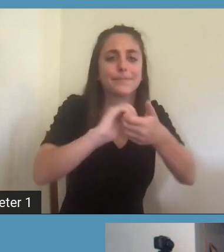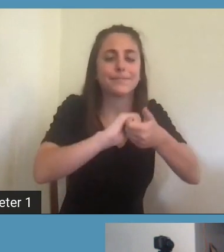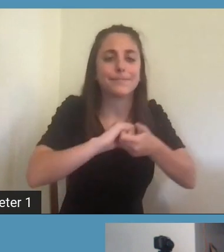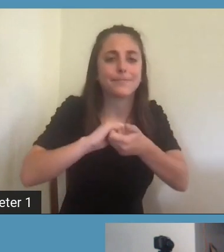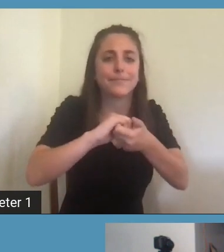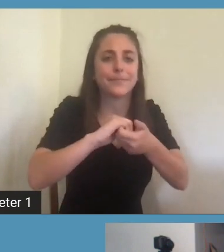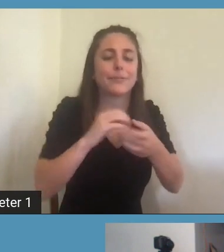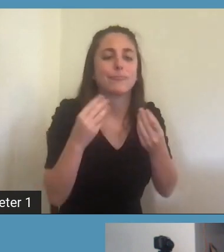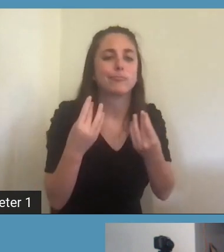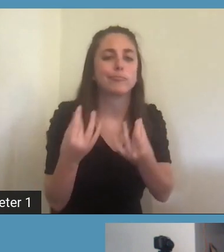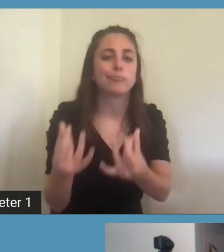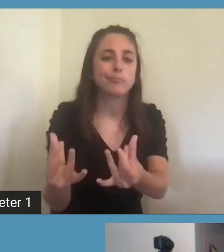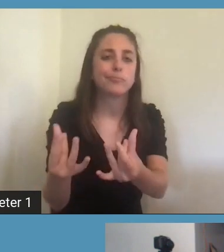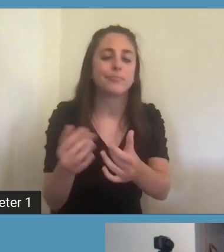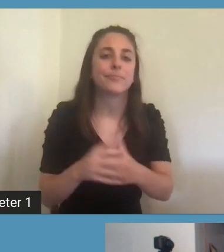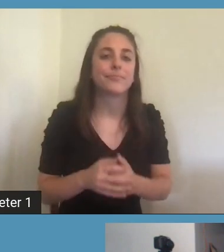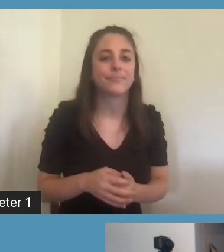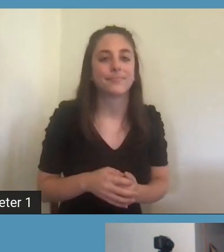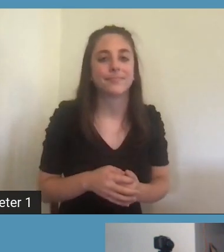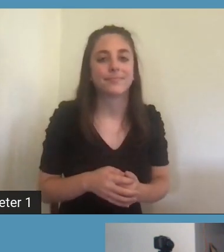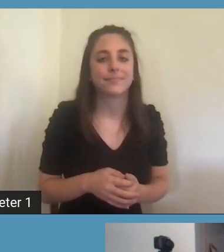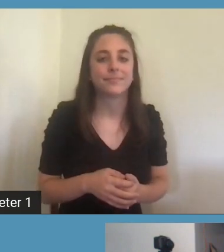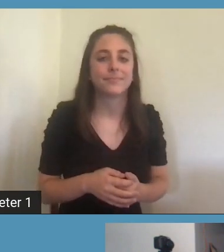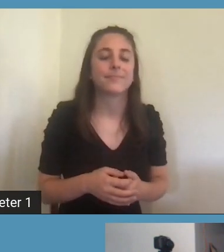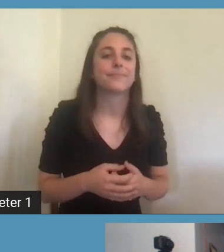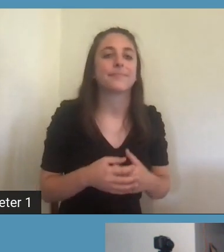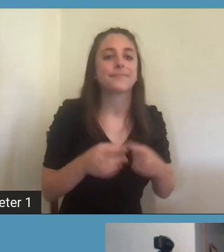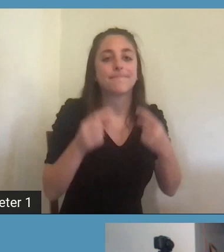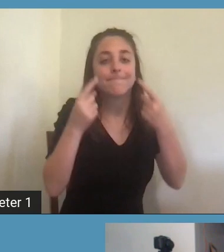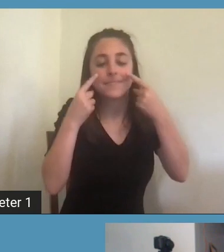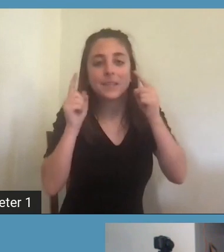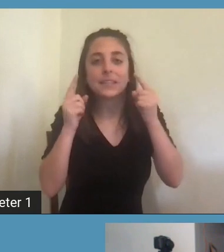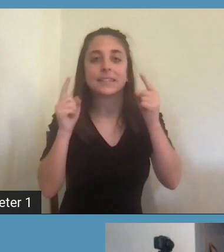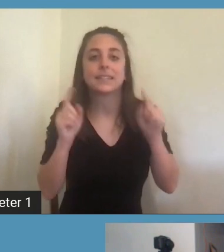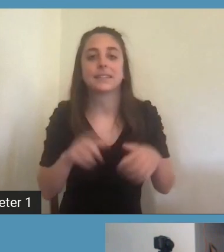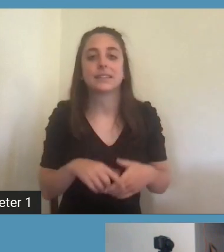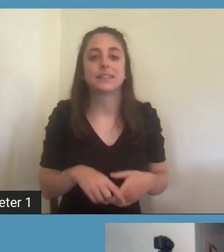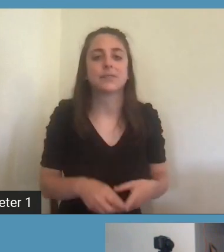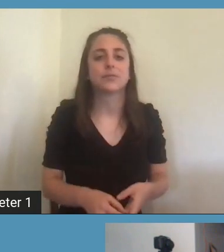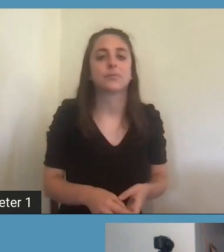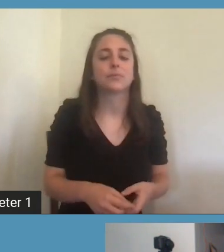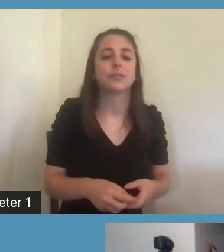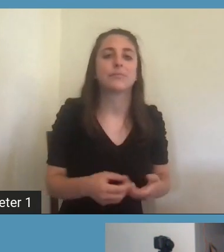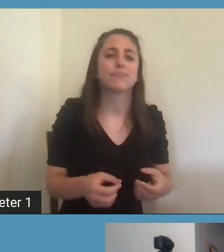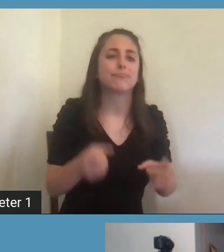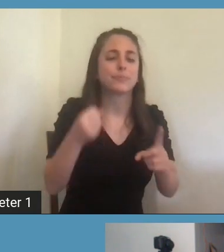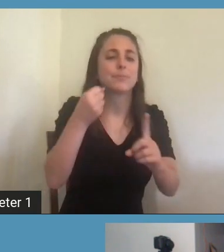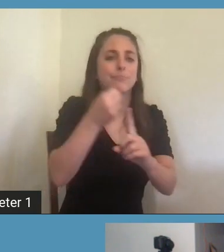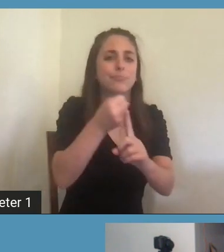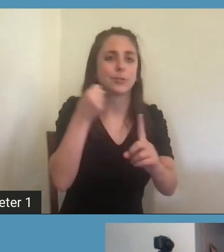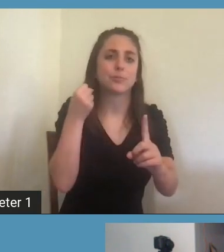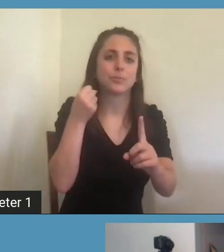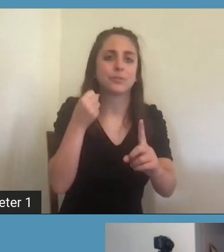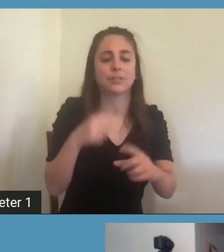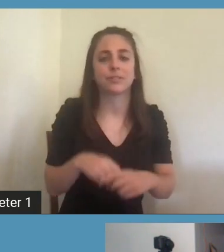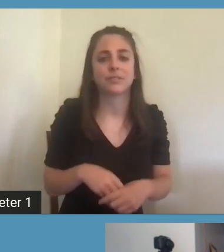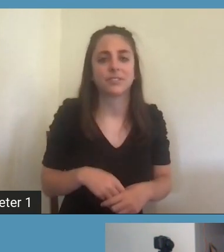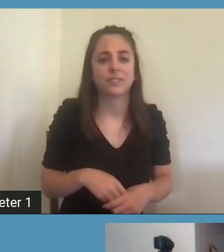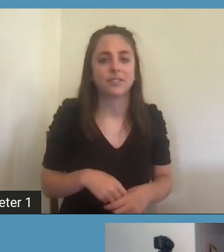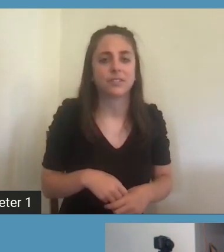fluid and just, so it's succinct and it really tells a impacting narrative,